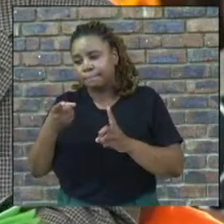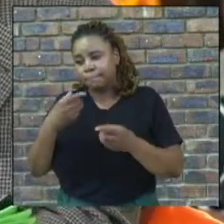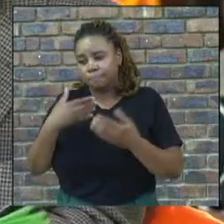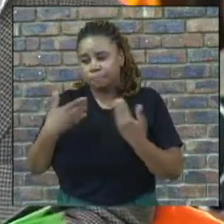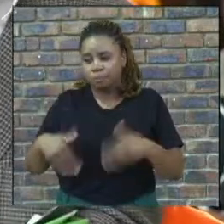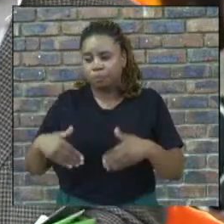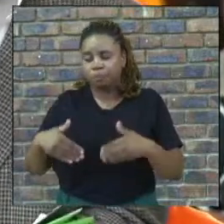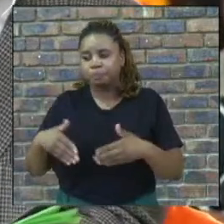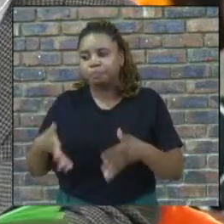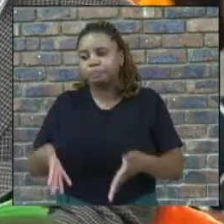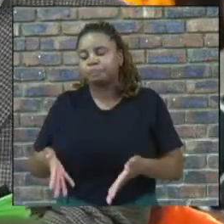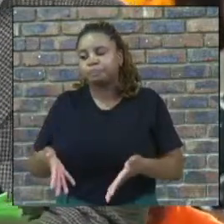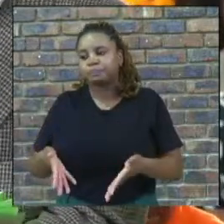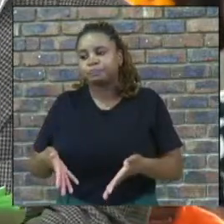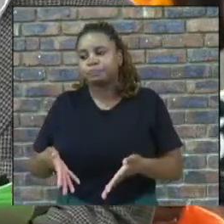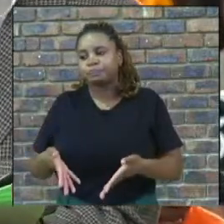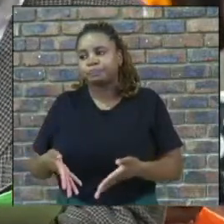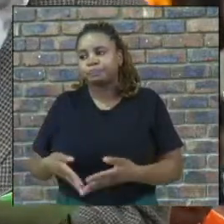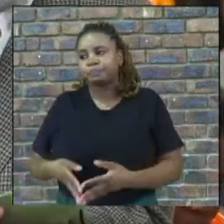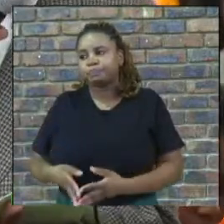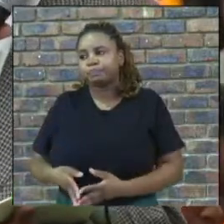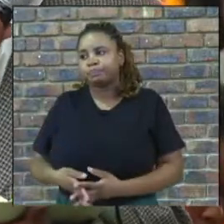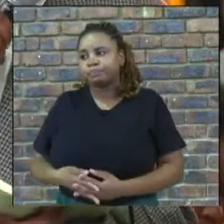ha o fa ka sello sa hao.